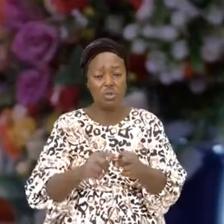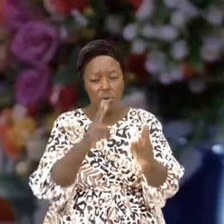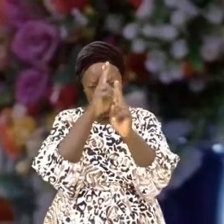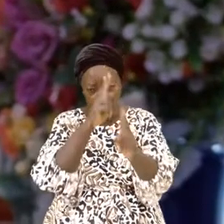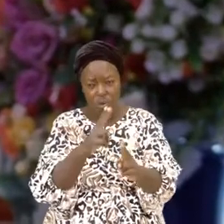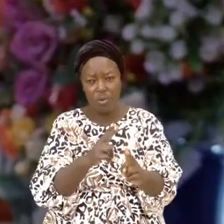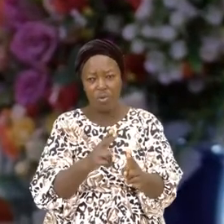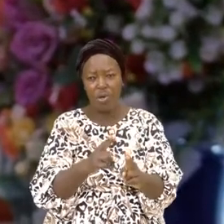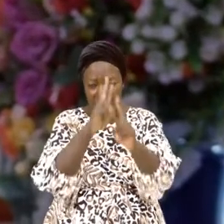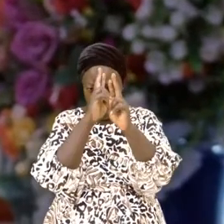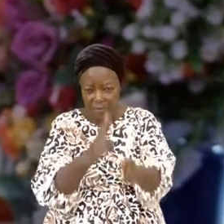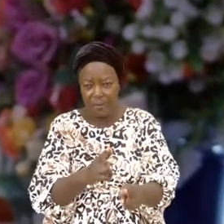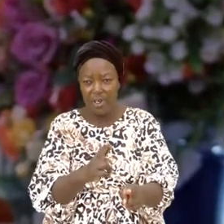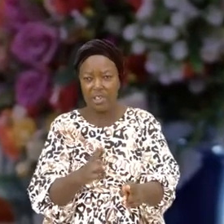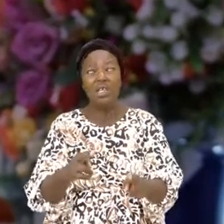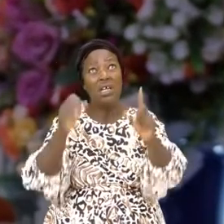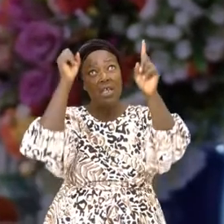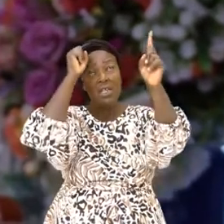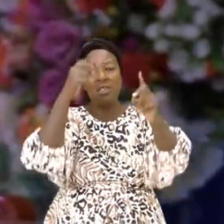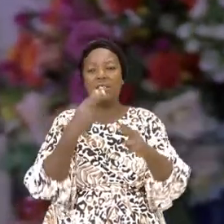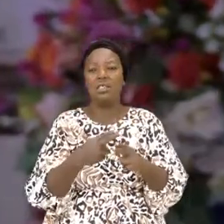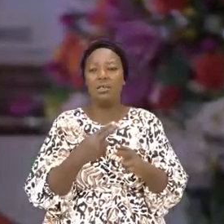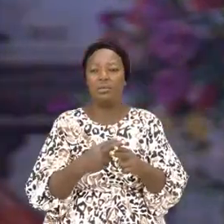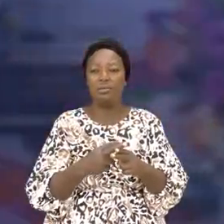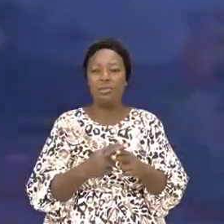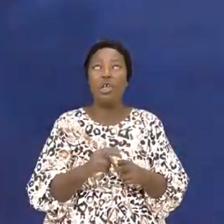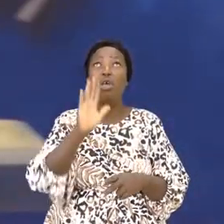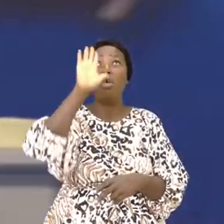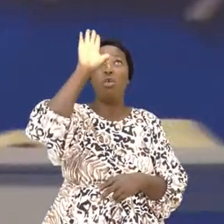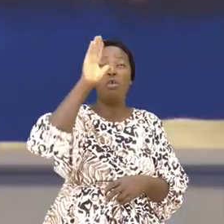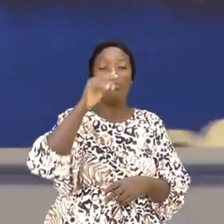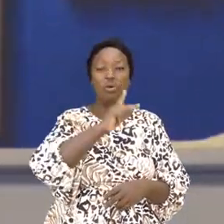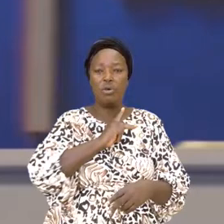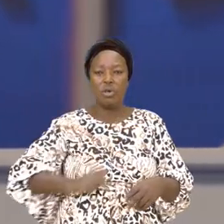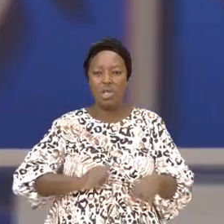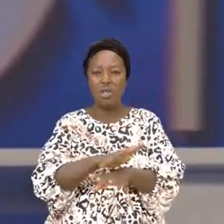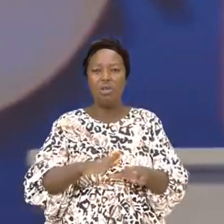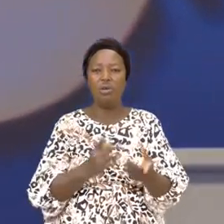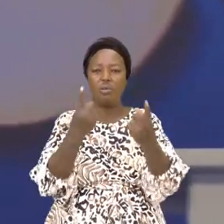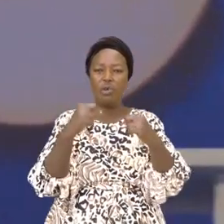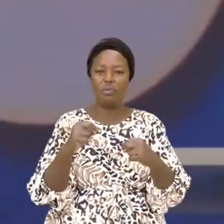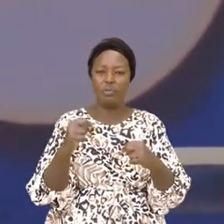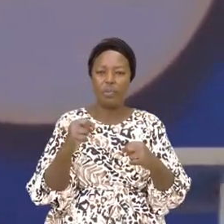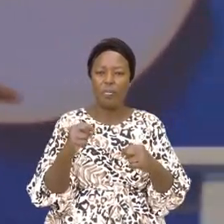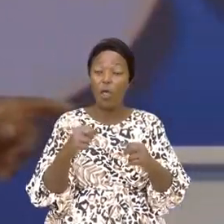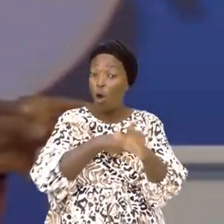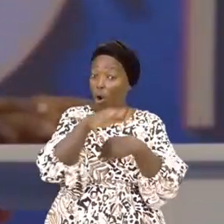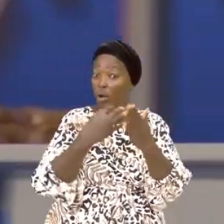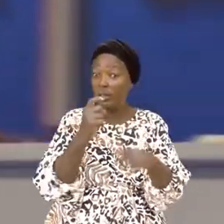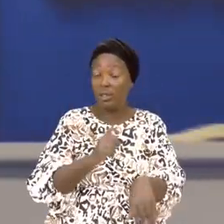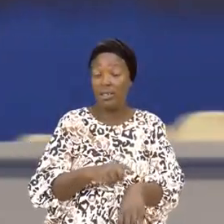hallow, reverence his name. Thy kingdom come. All the